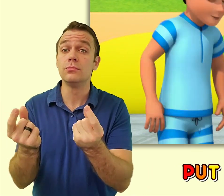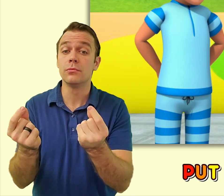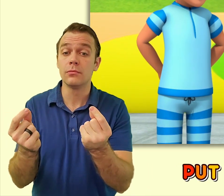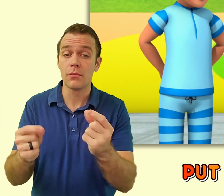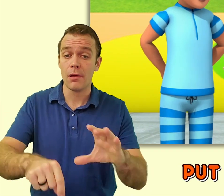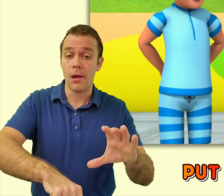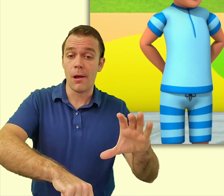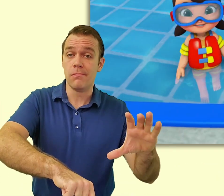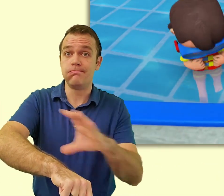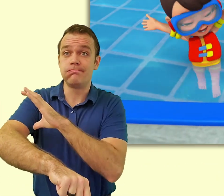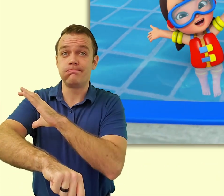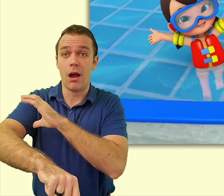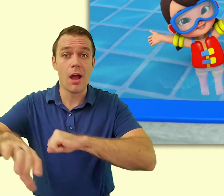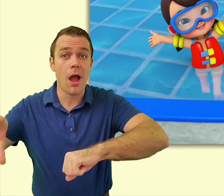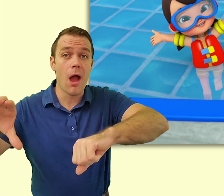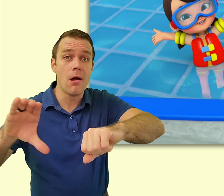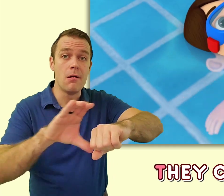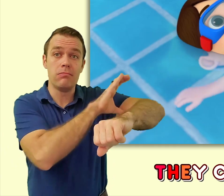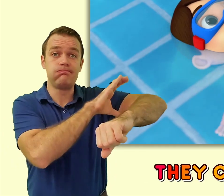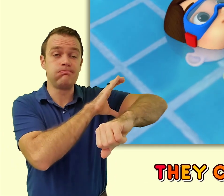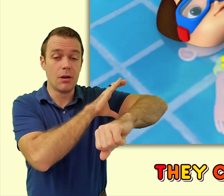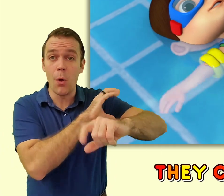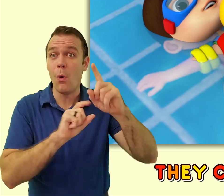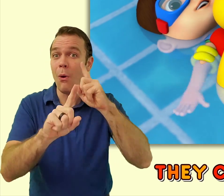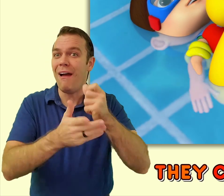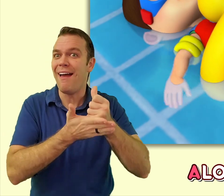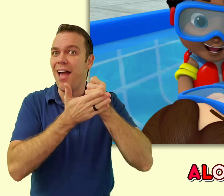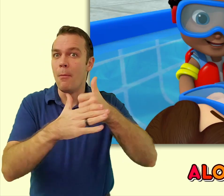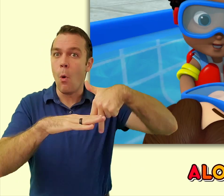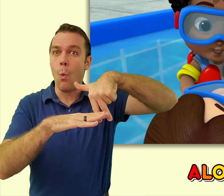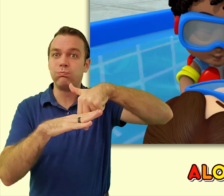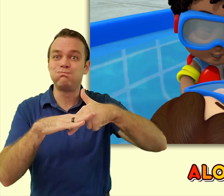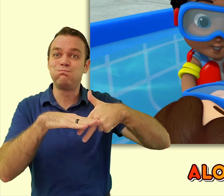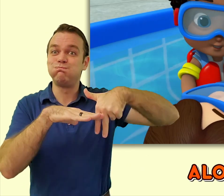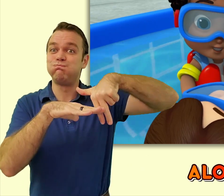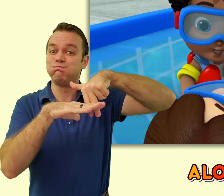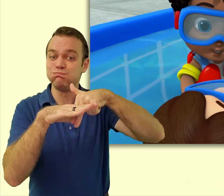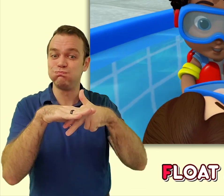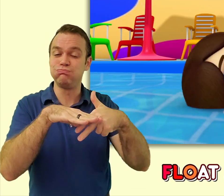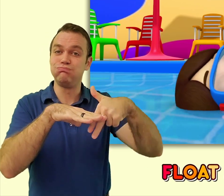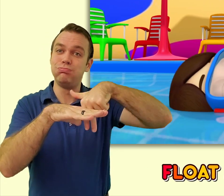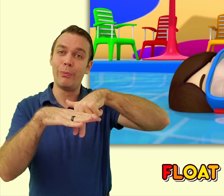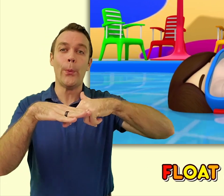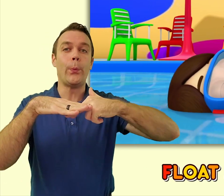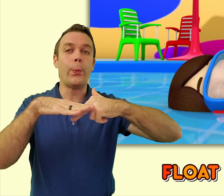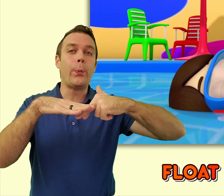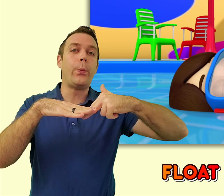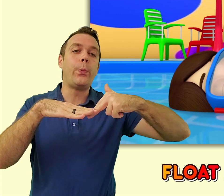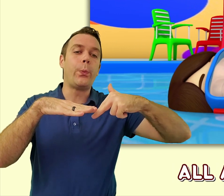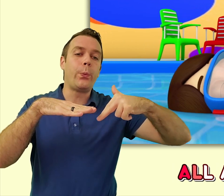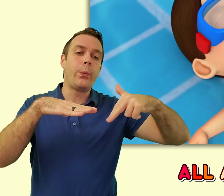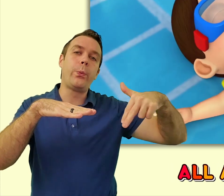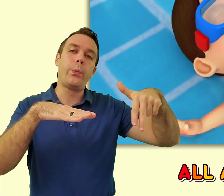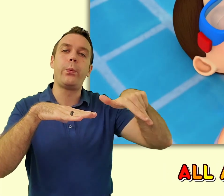Put your armbands on. They can help you float along. Float around the